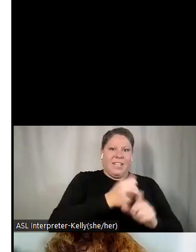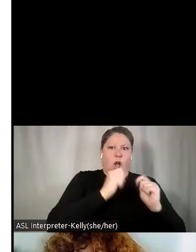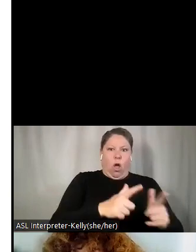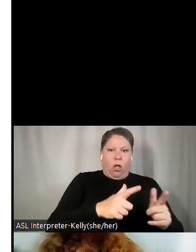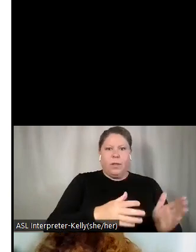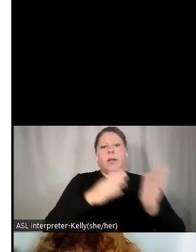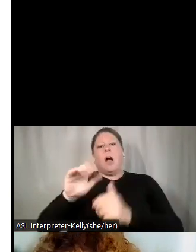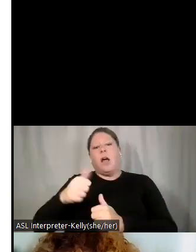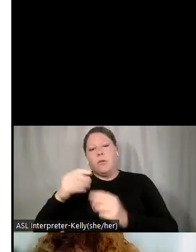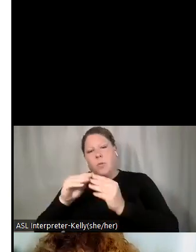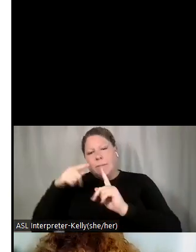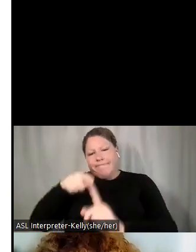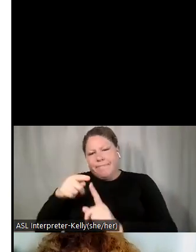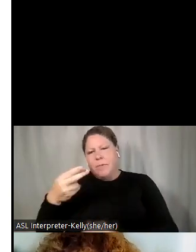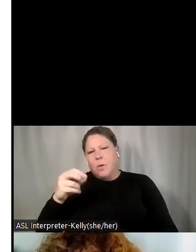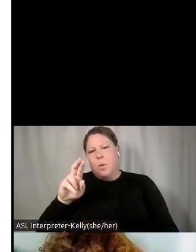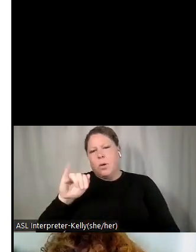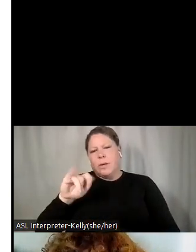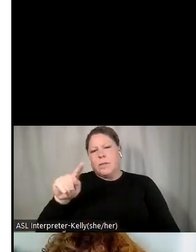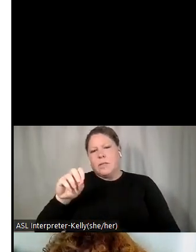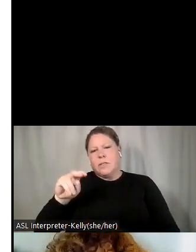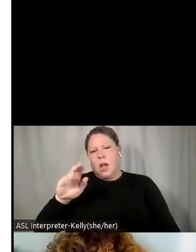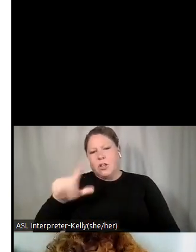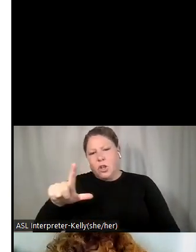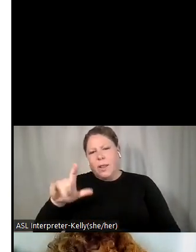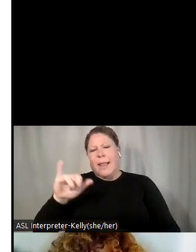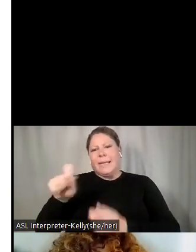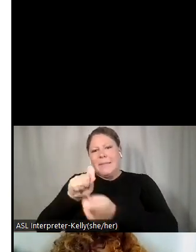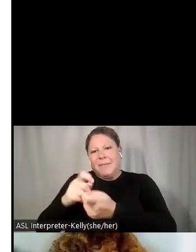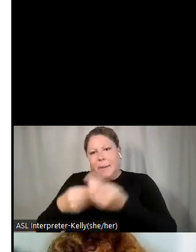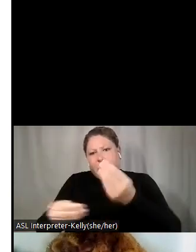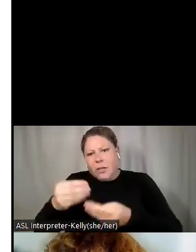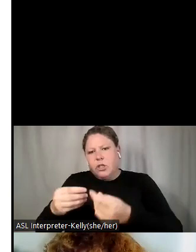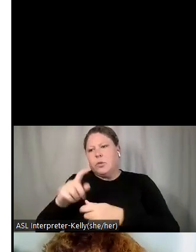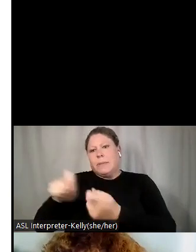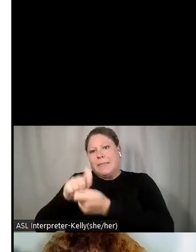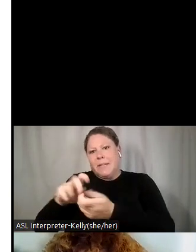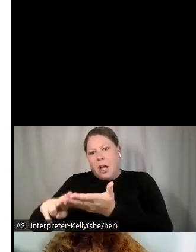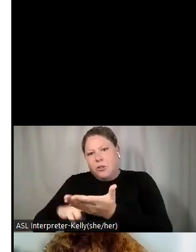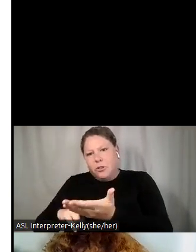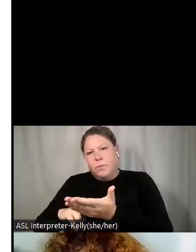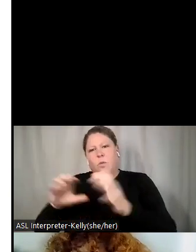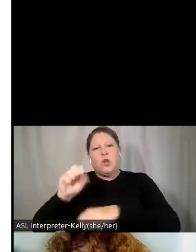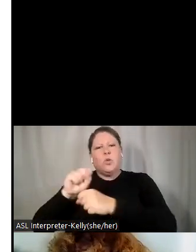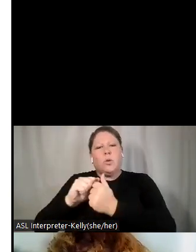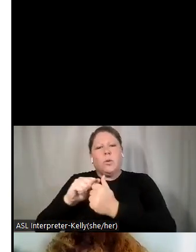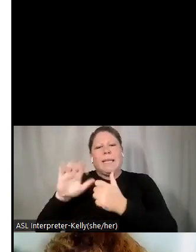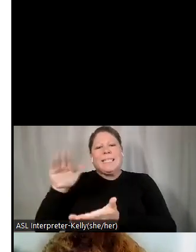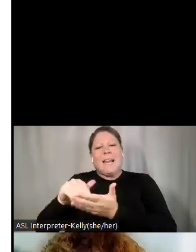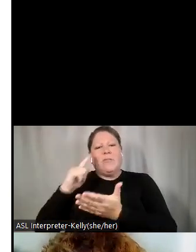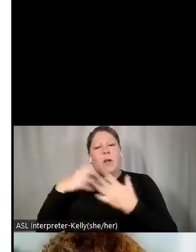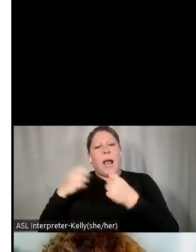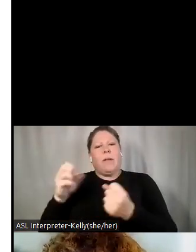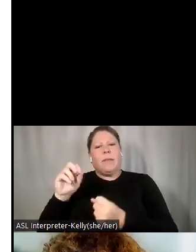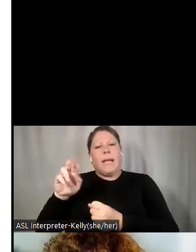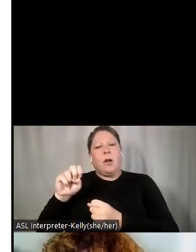contracts, regulatory packages. We do work with the Center for Healthcare Quality on specific areas that